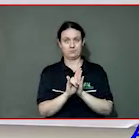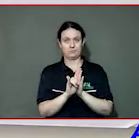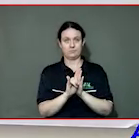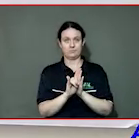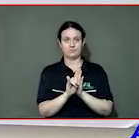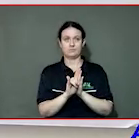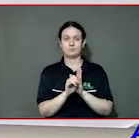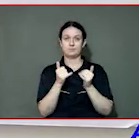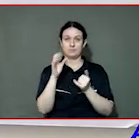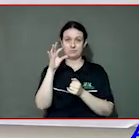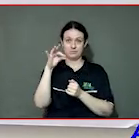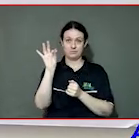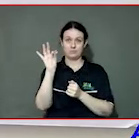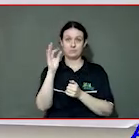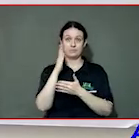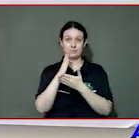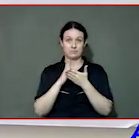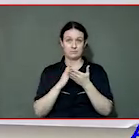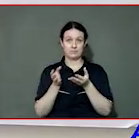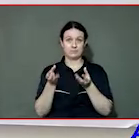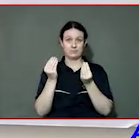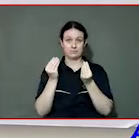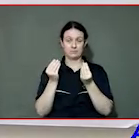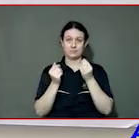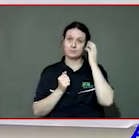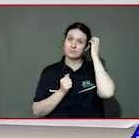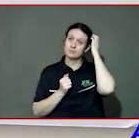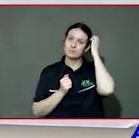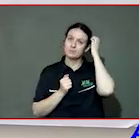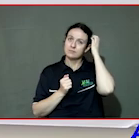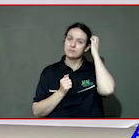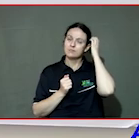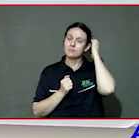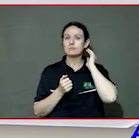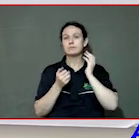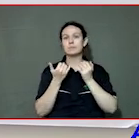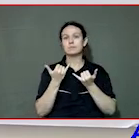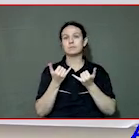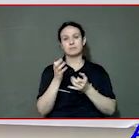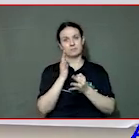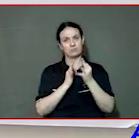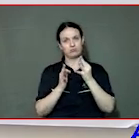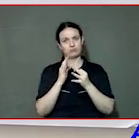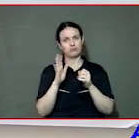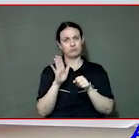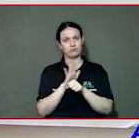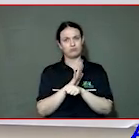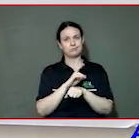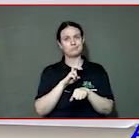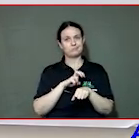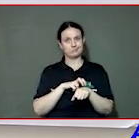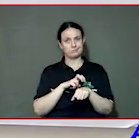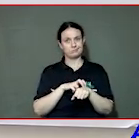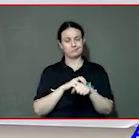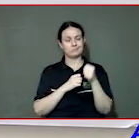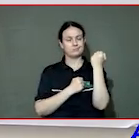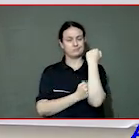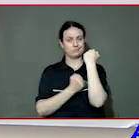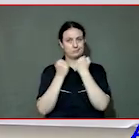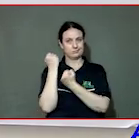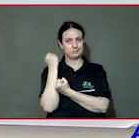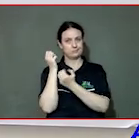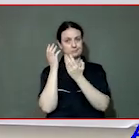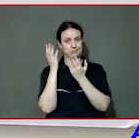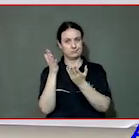already your marks. So you must now fully explain everything. So there is your structure